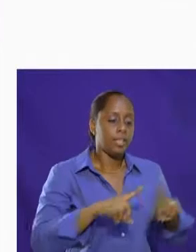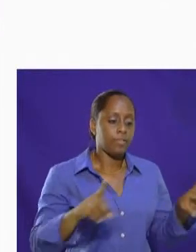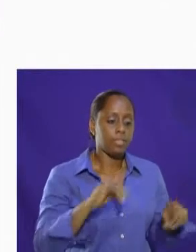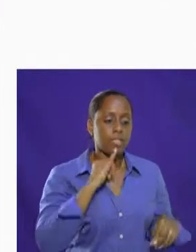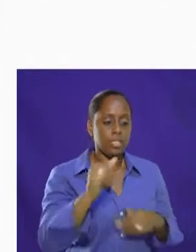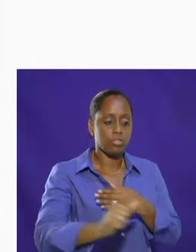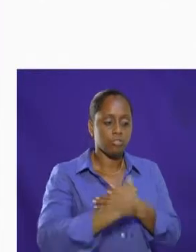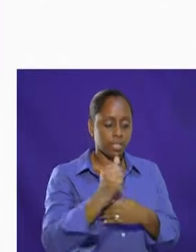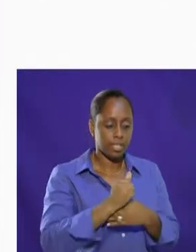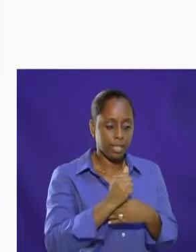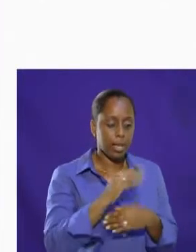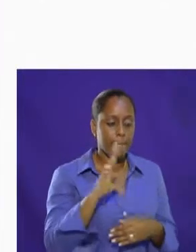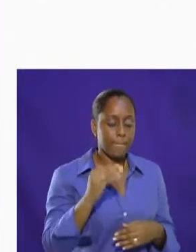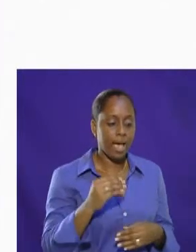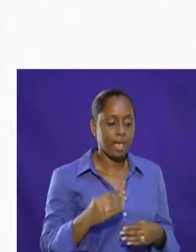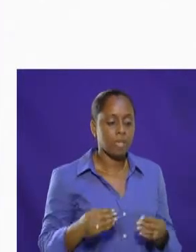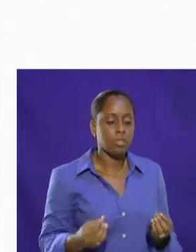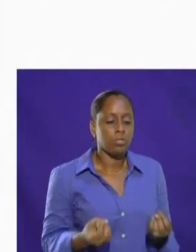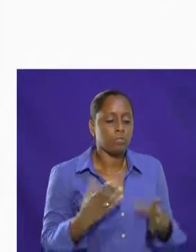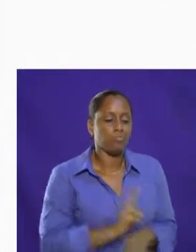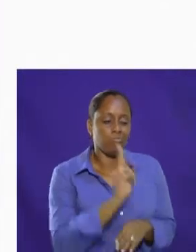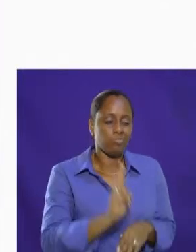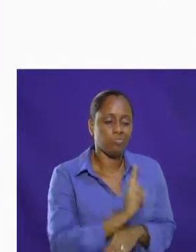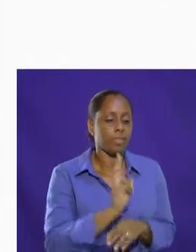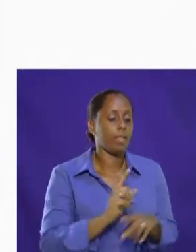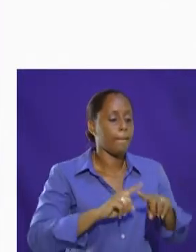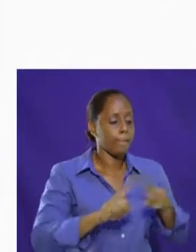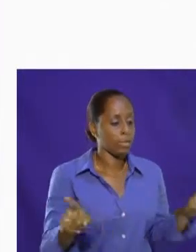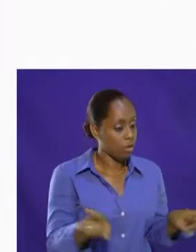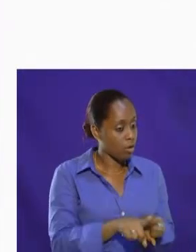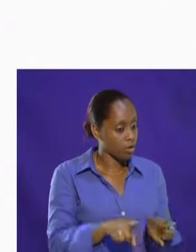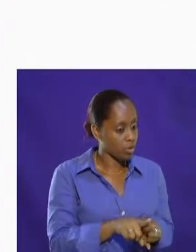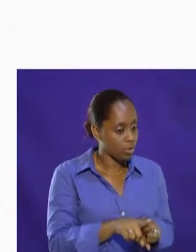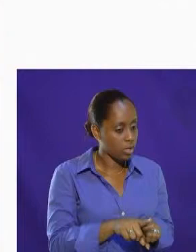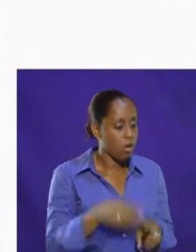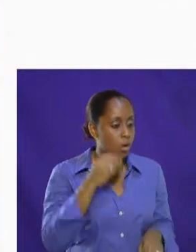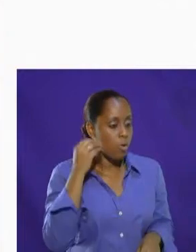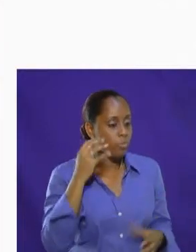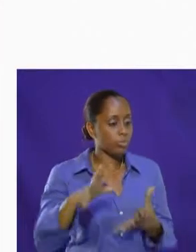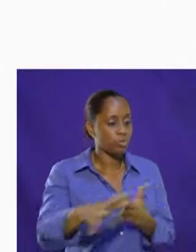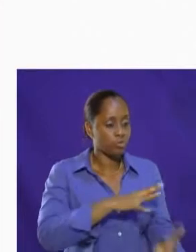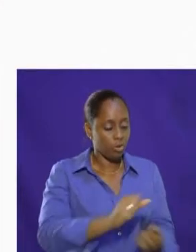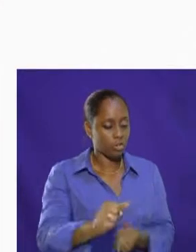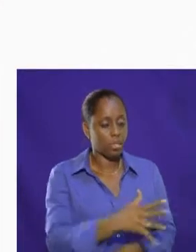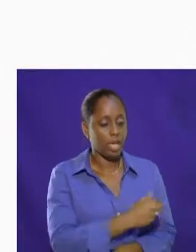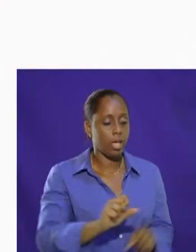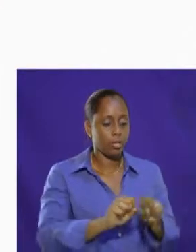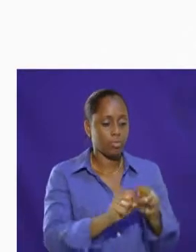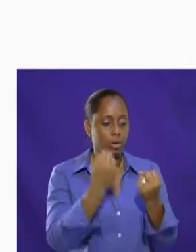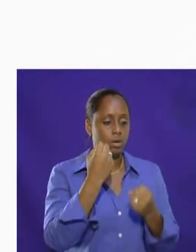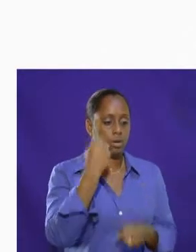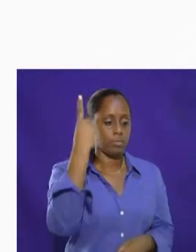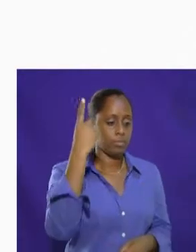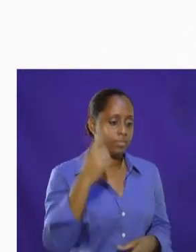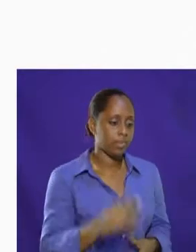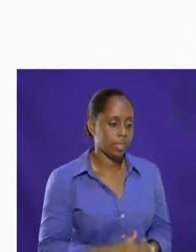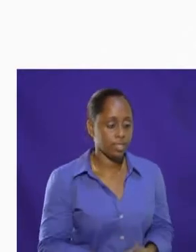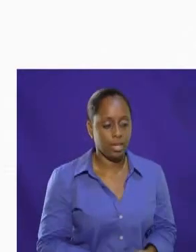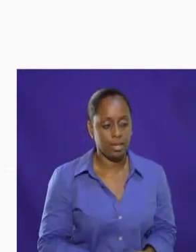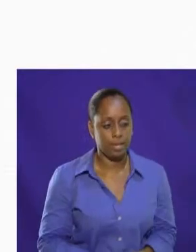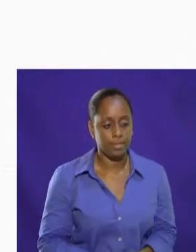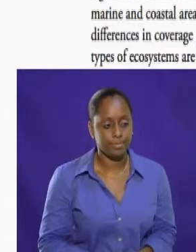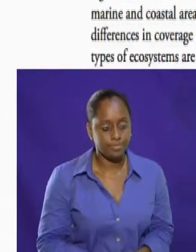mainly by overexploitation, but also as well as habitat destruction and fragmentation